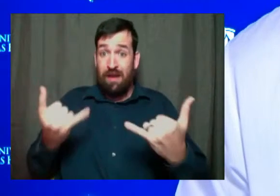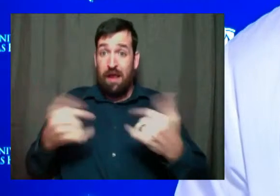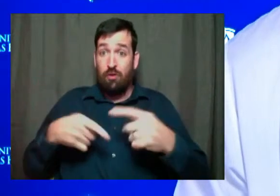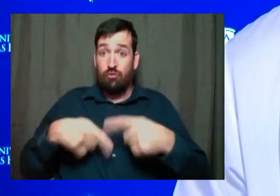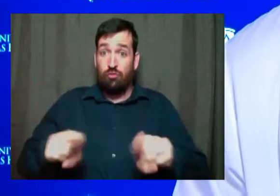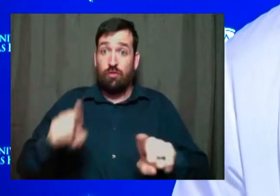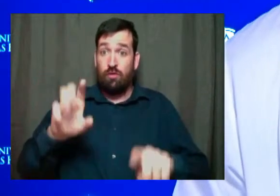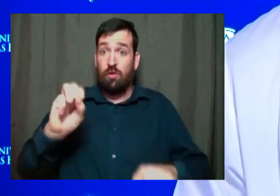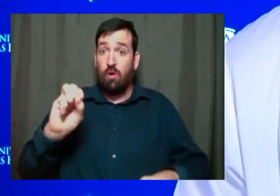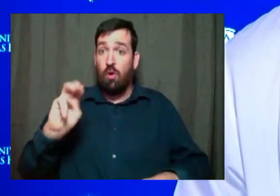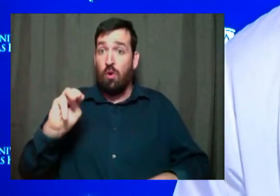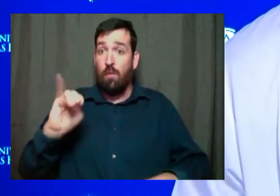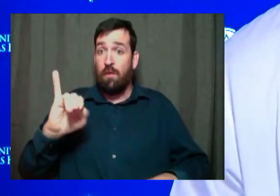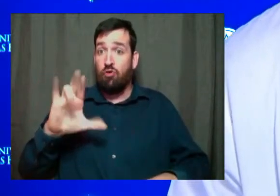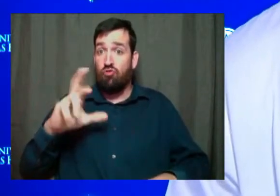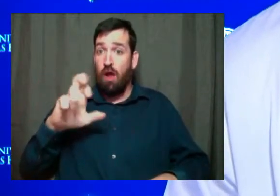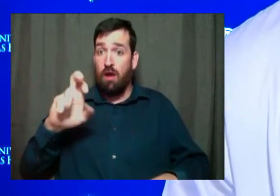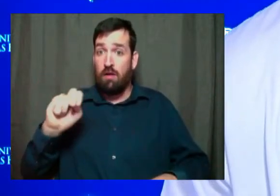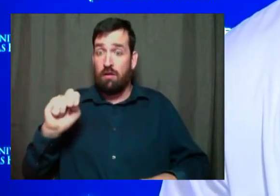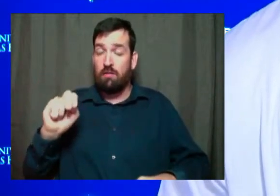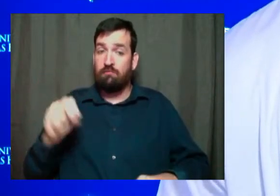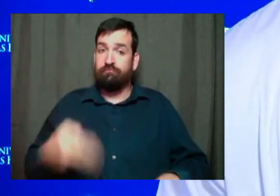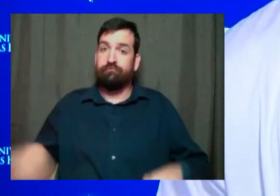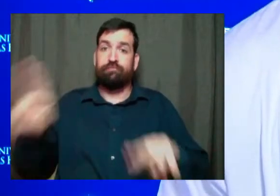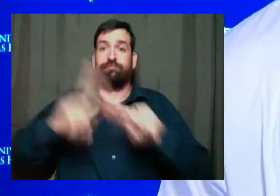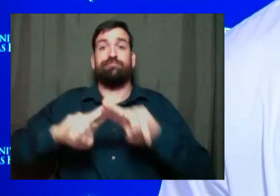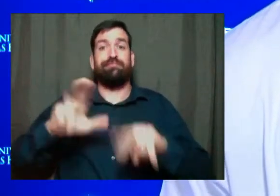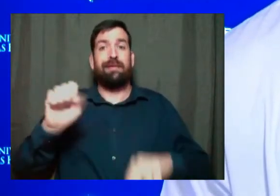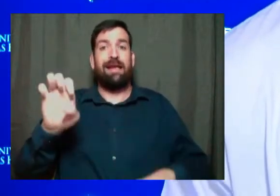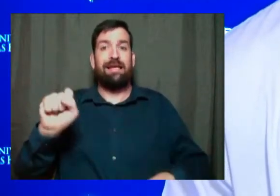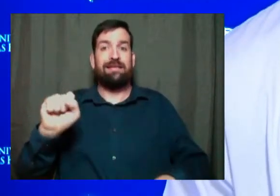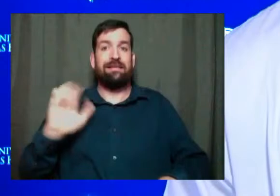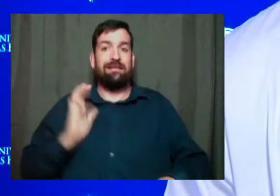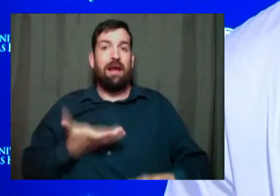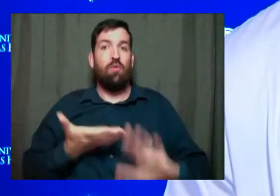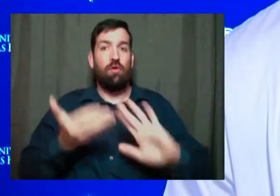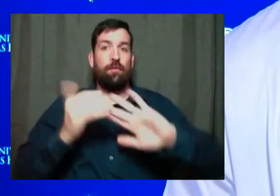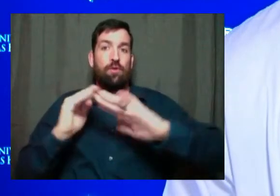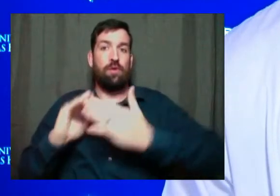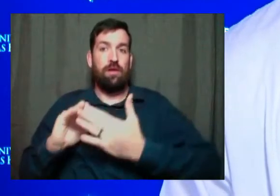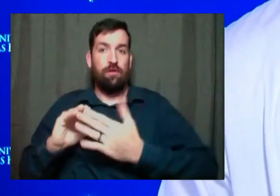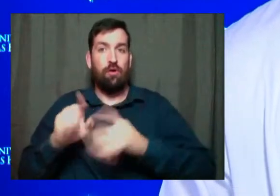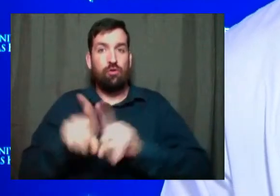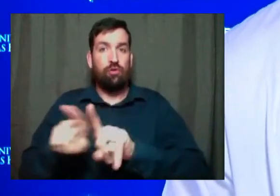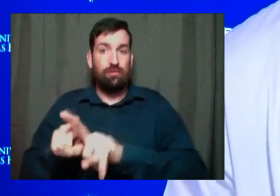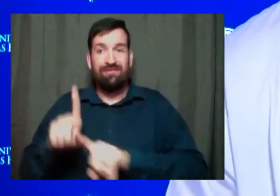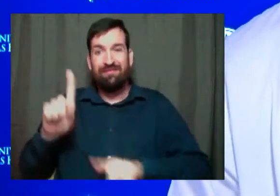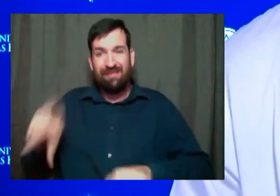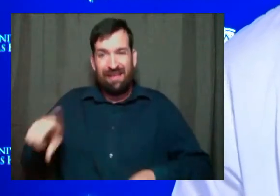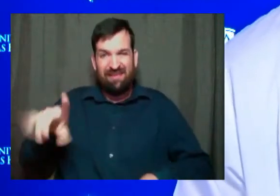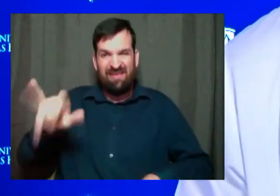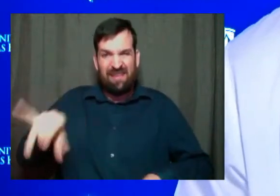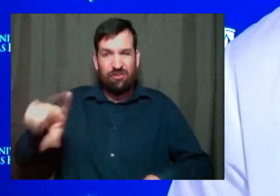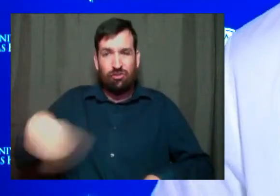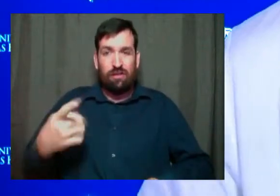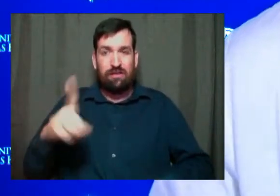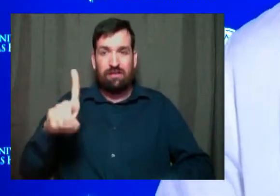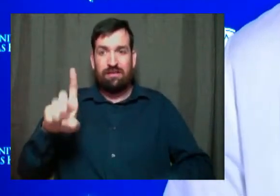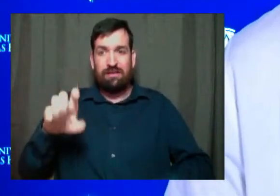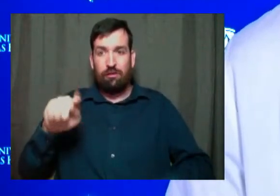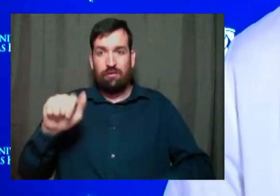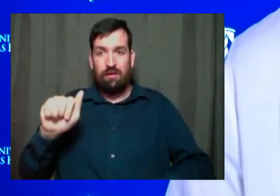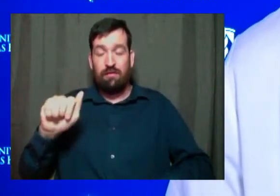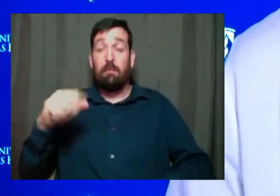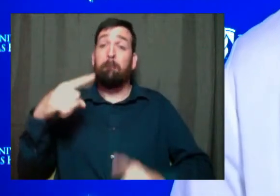with an increase in number of cases in our community as well, and that's just with Delta. And that is coupled with the fact that